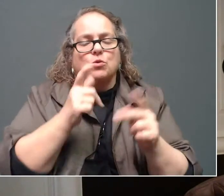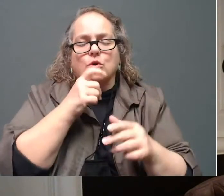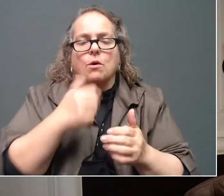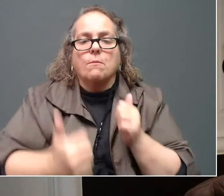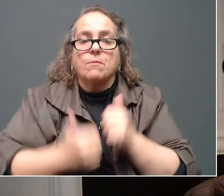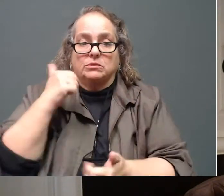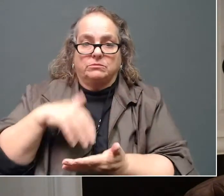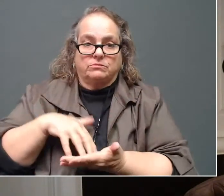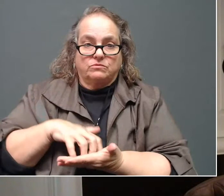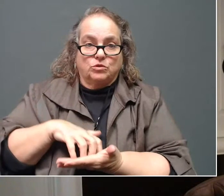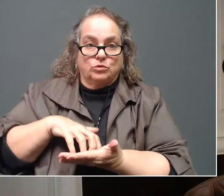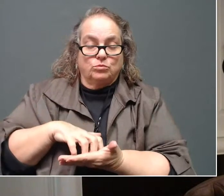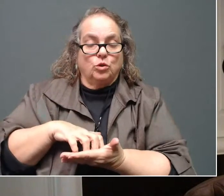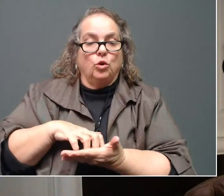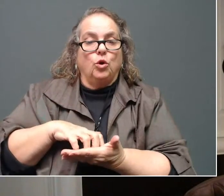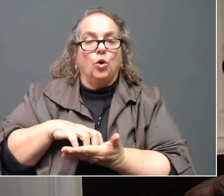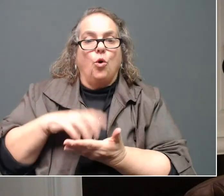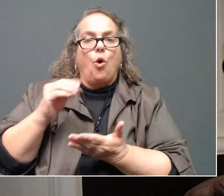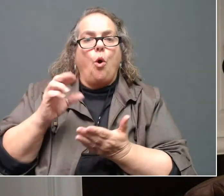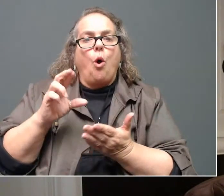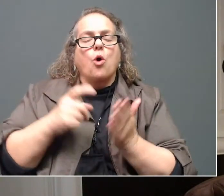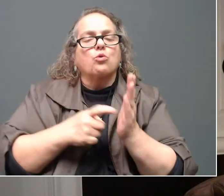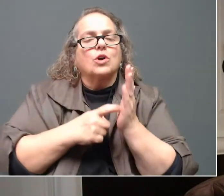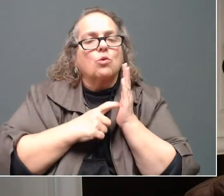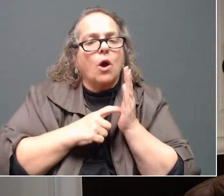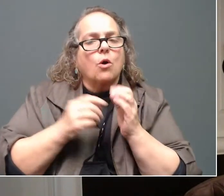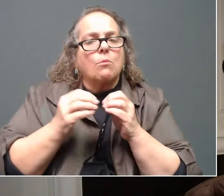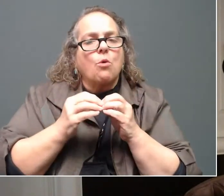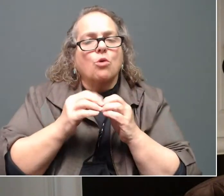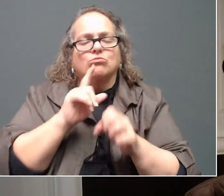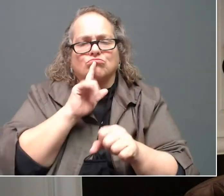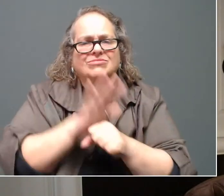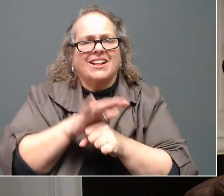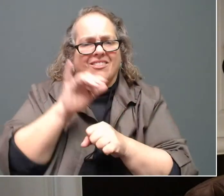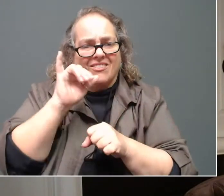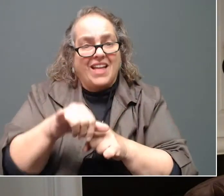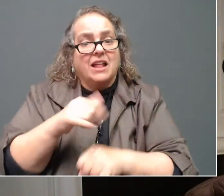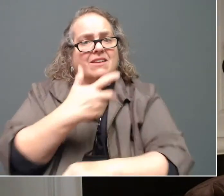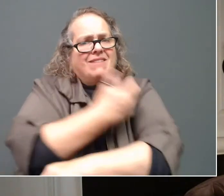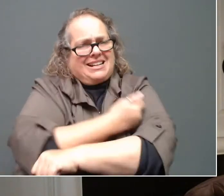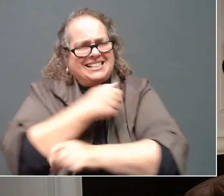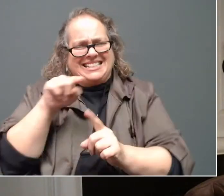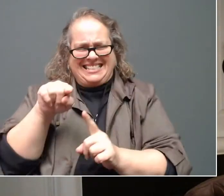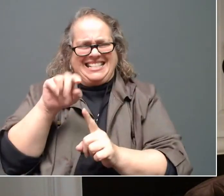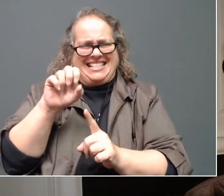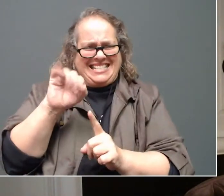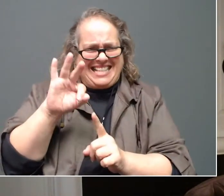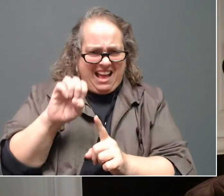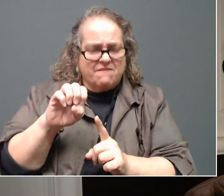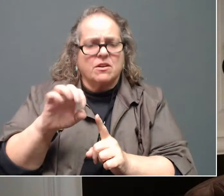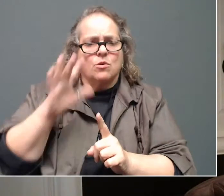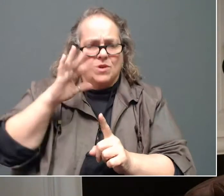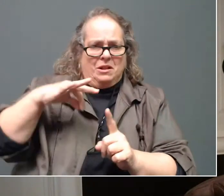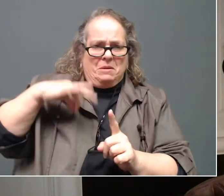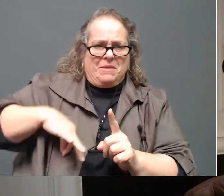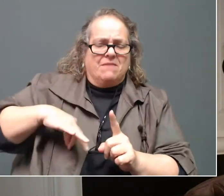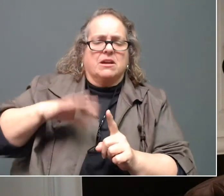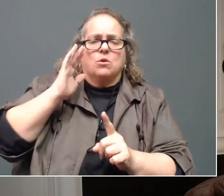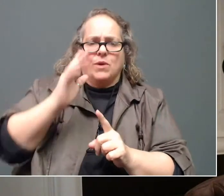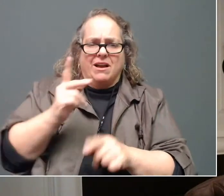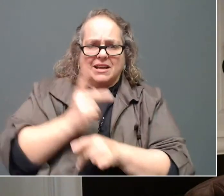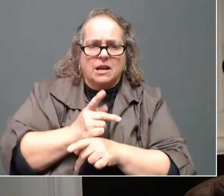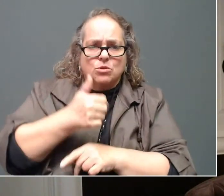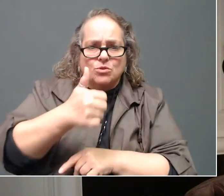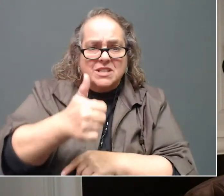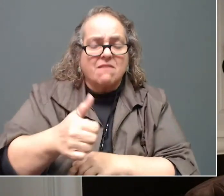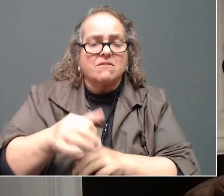or require more reassurance that the vaccine is safe, that it's beneficial, that it'll help keep themselves, their families, their